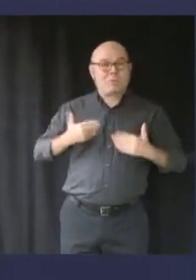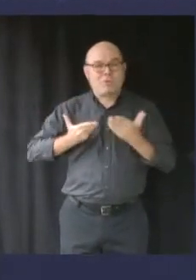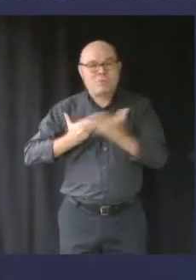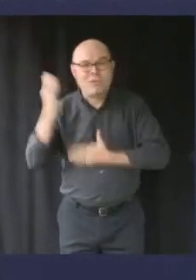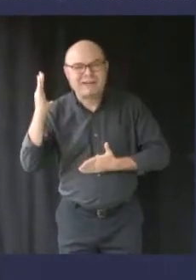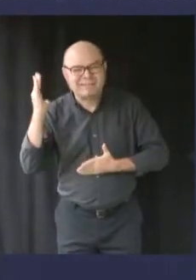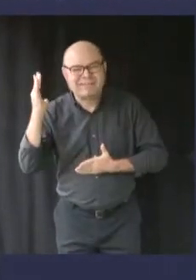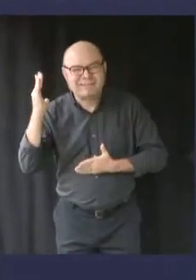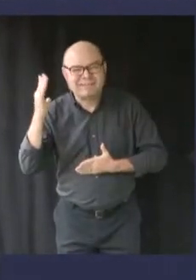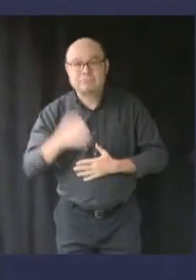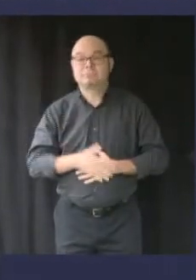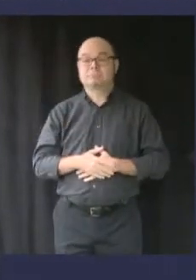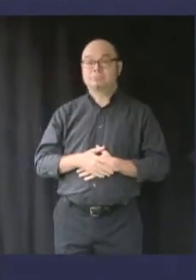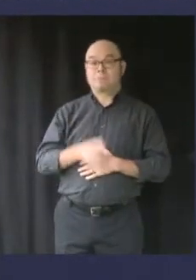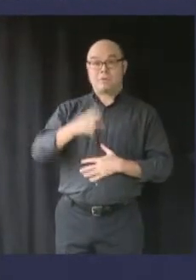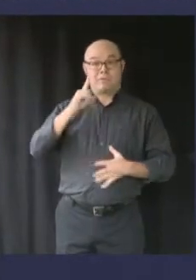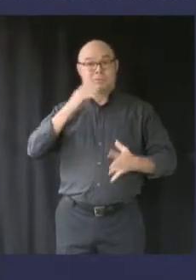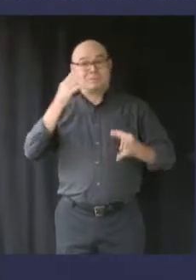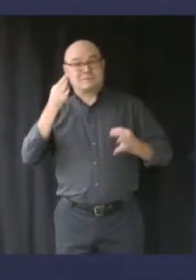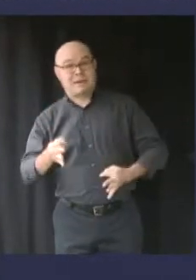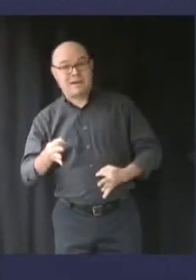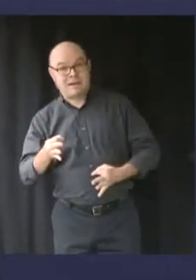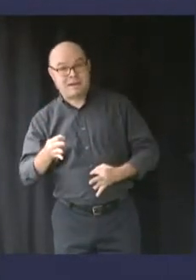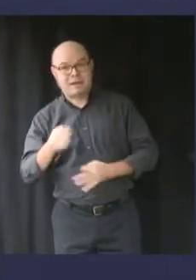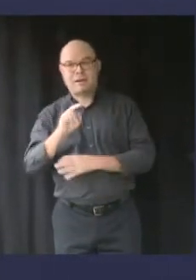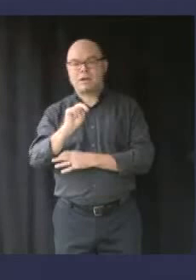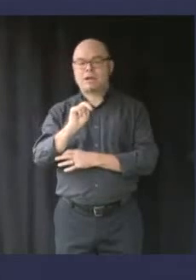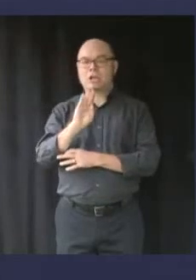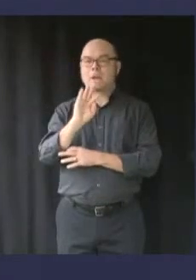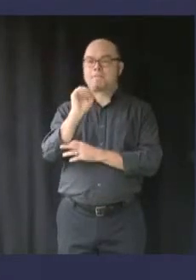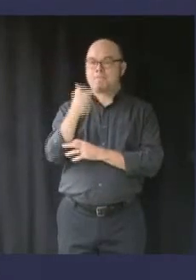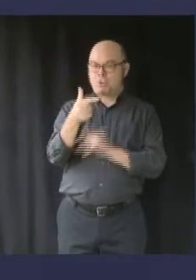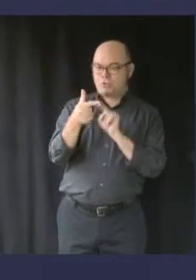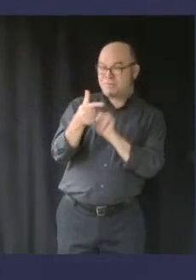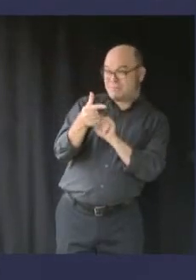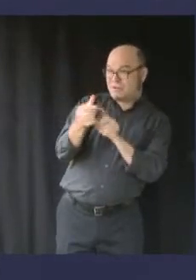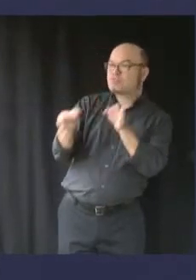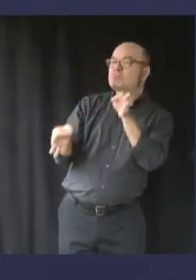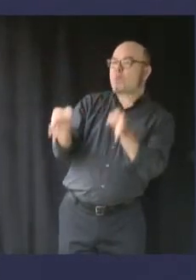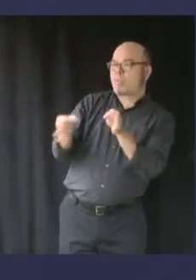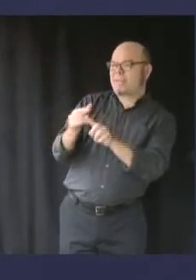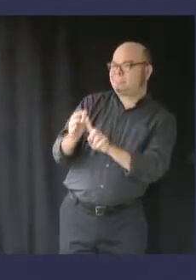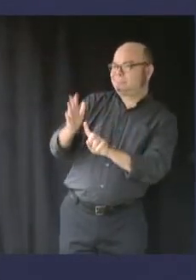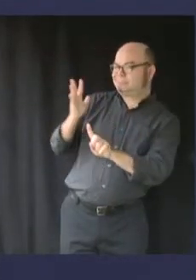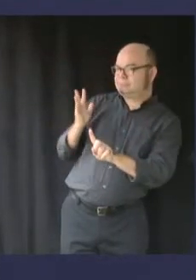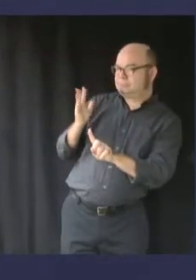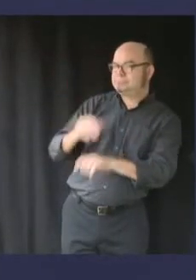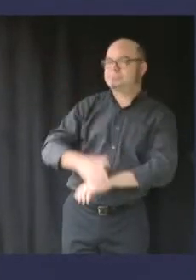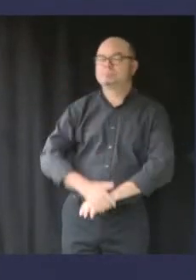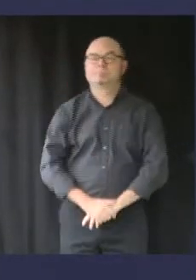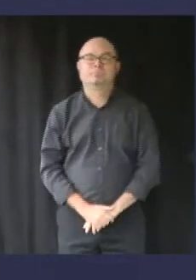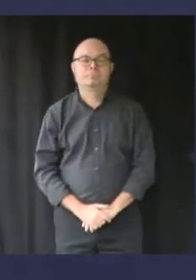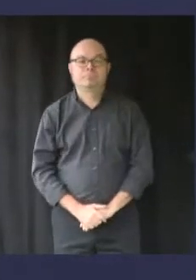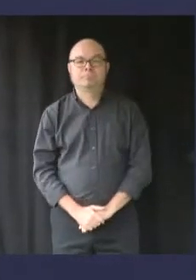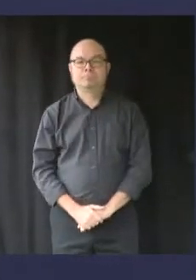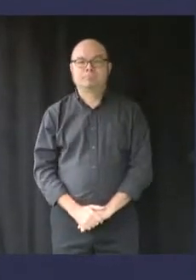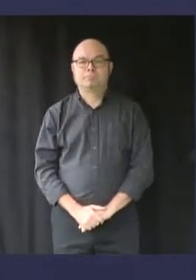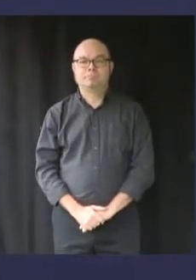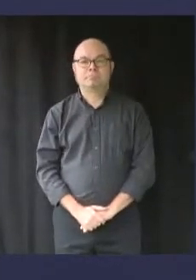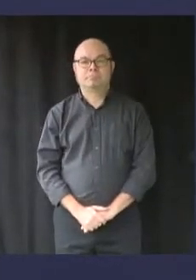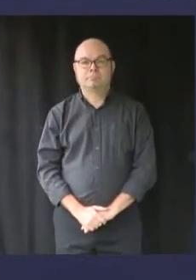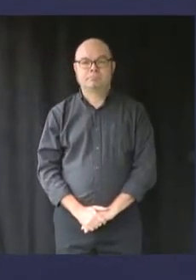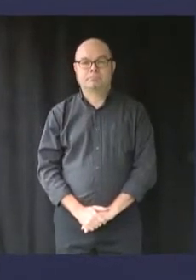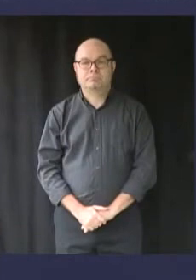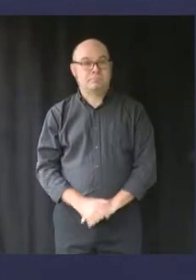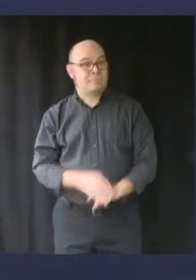the Nuremberg trials. And now that the long-awaited day has